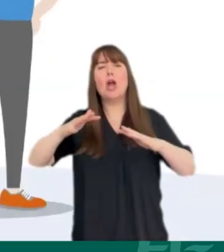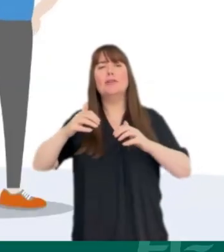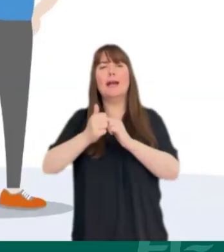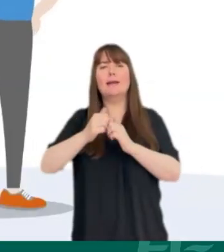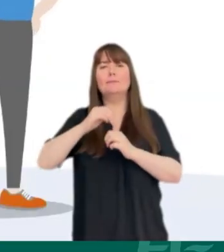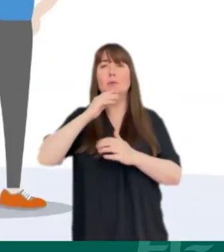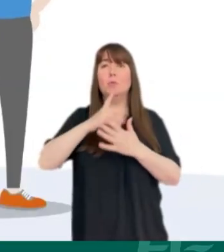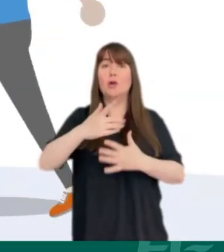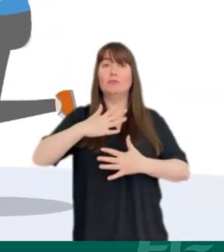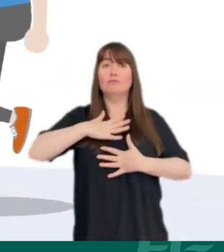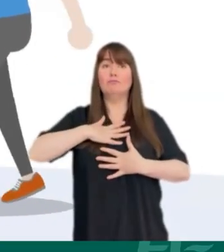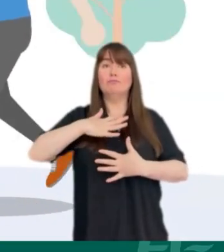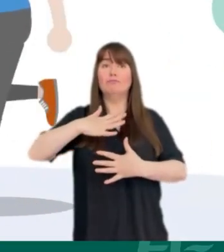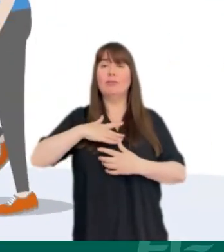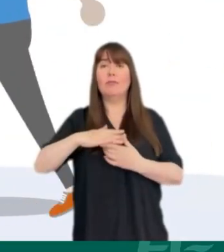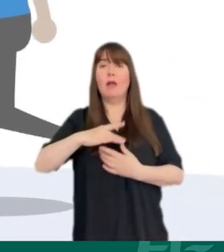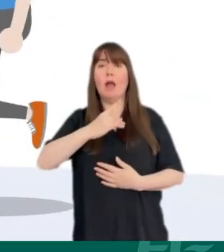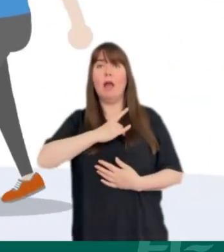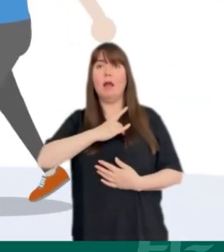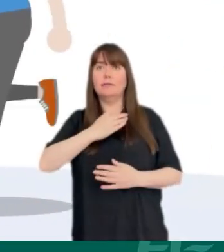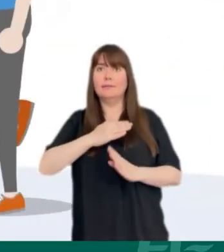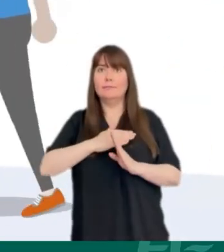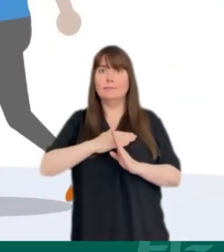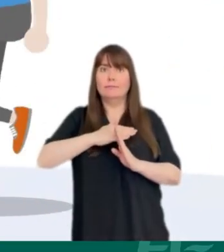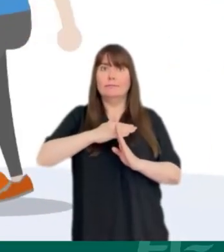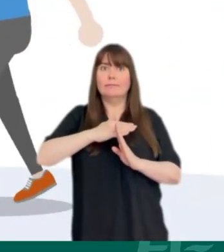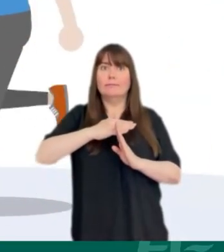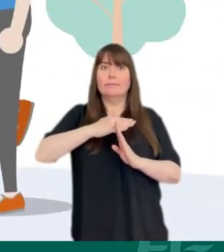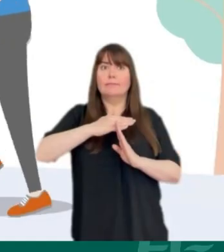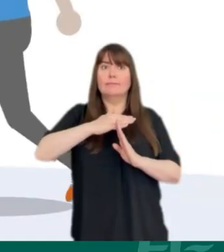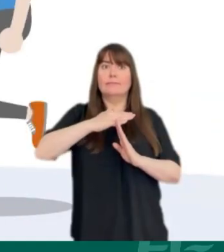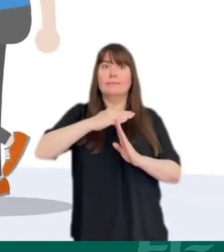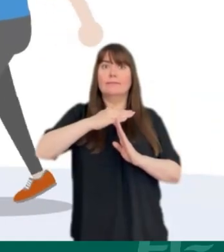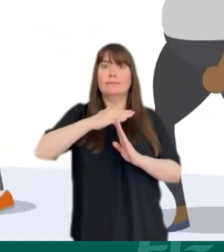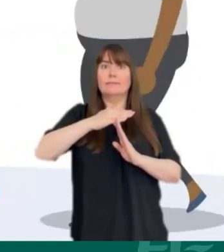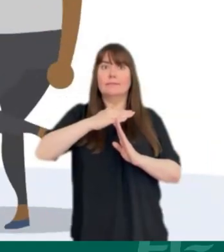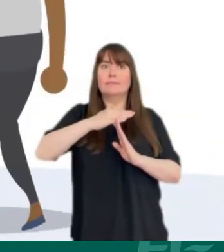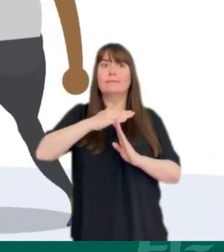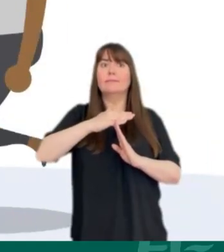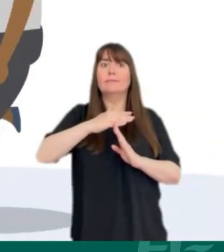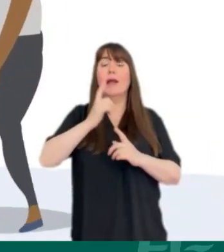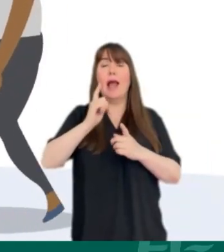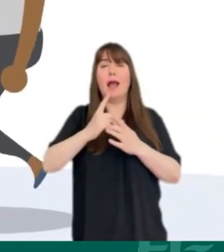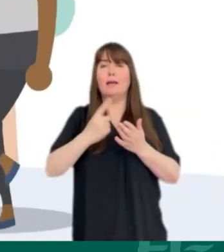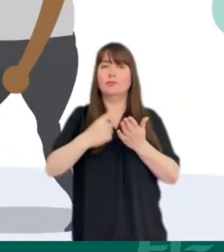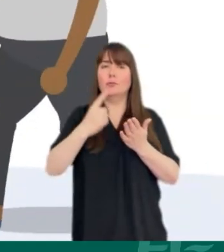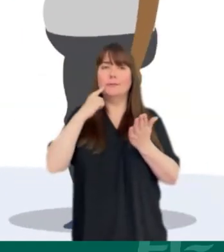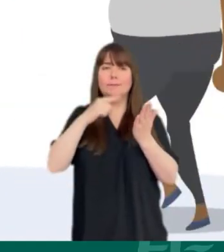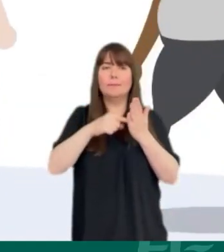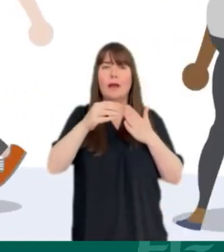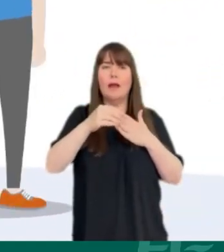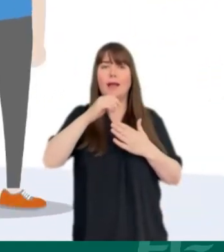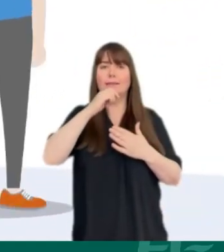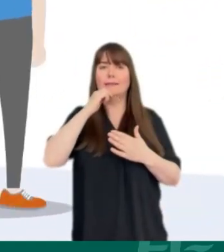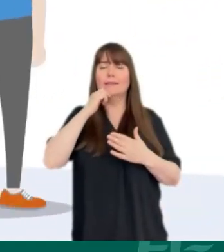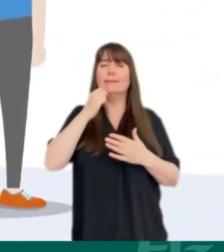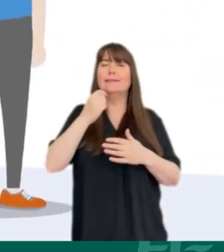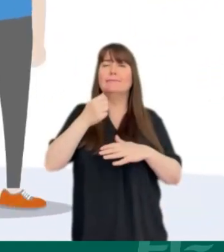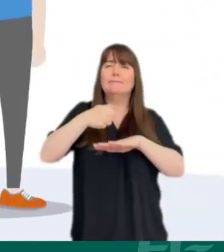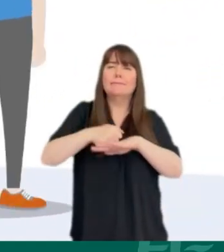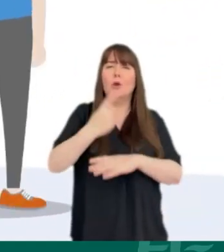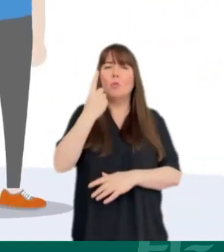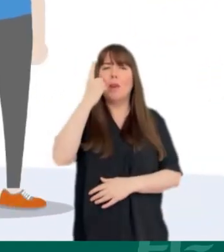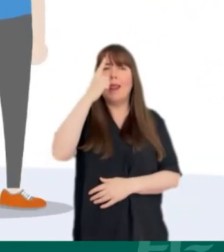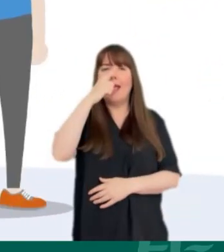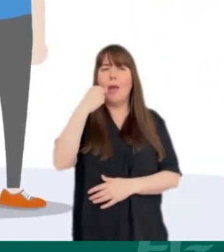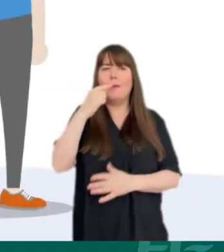Moderate intensity activity is when your breathing and heart rate increase, but you can still talk. You can also reach the guidelines by